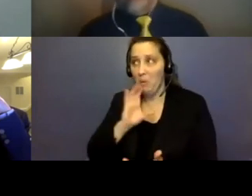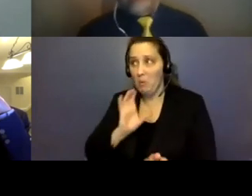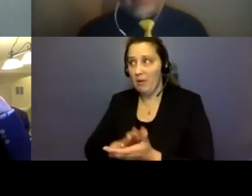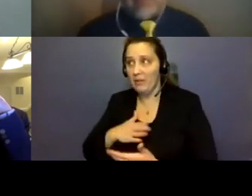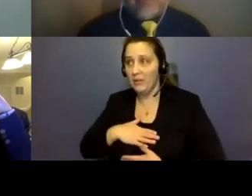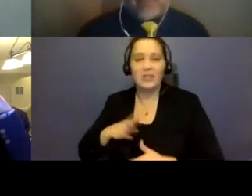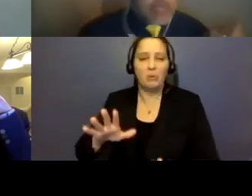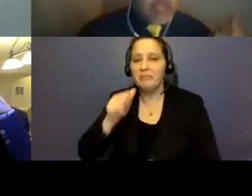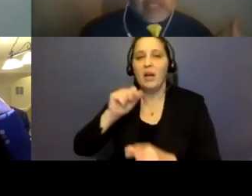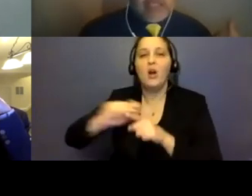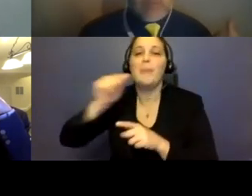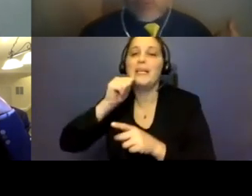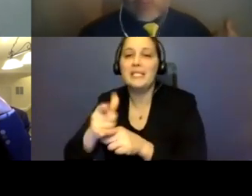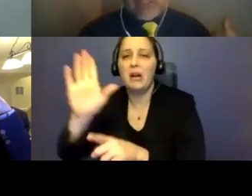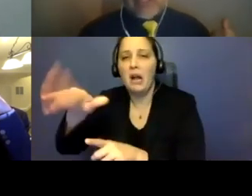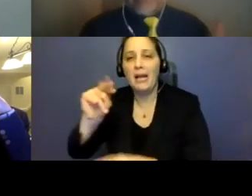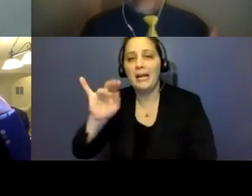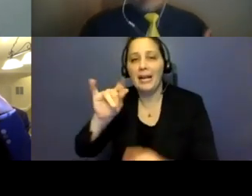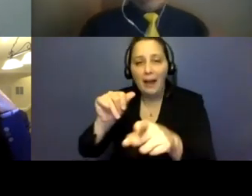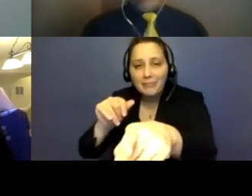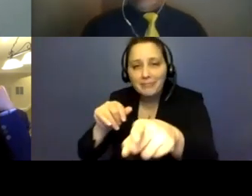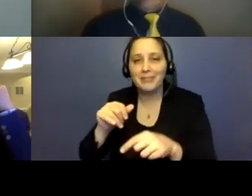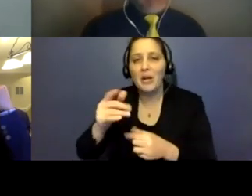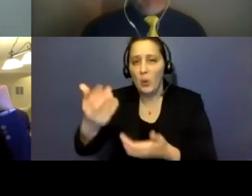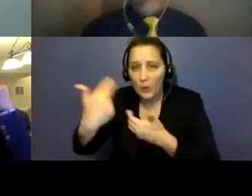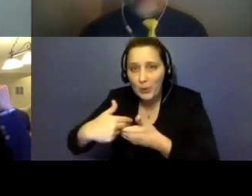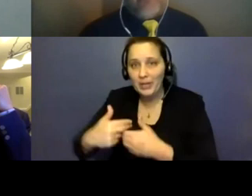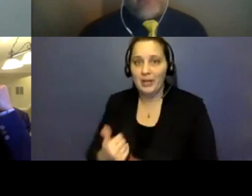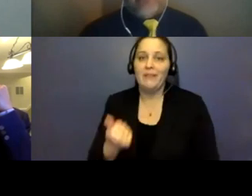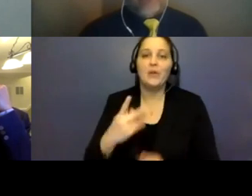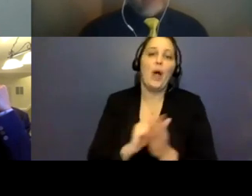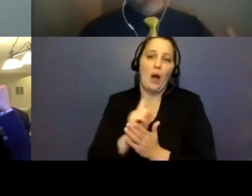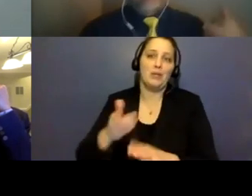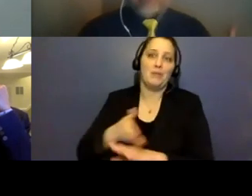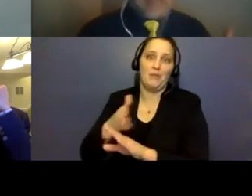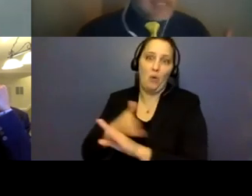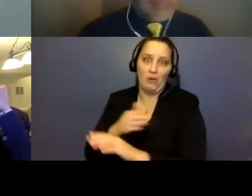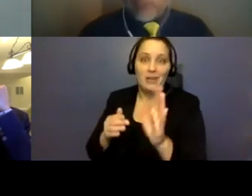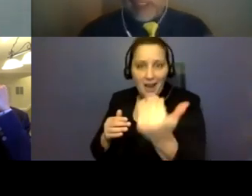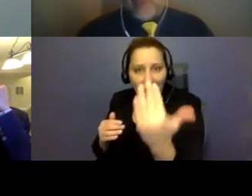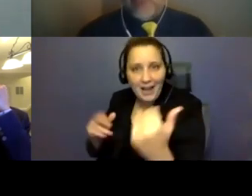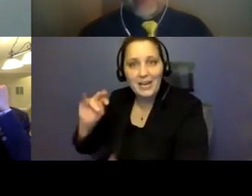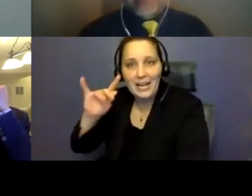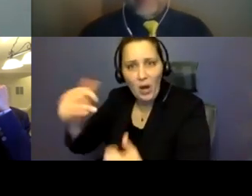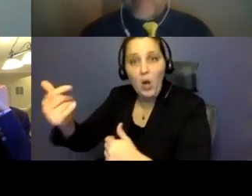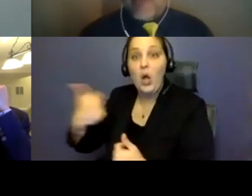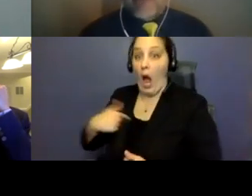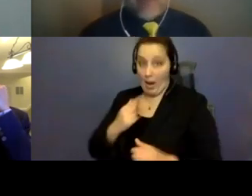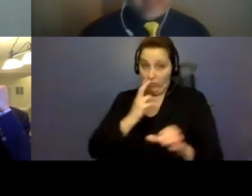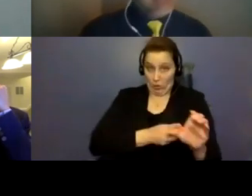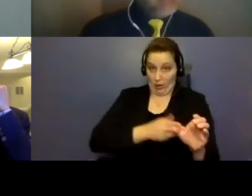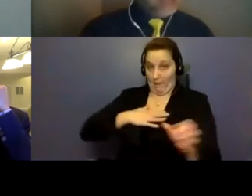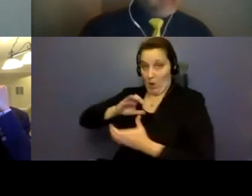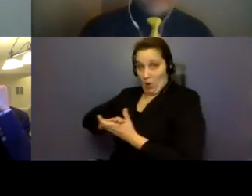call my sister. "Hey, Nikita, we're doing this thing." And she got a couple of hours before we started. "Hey, Nikita, we're doing this thing with my friend